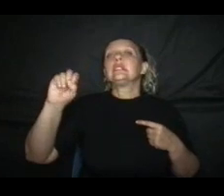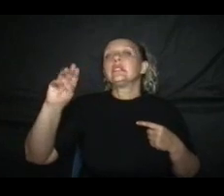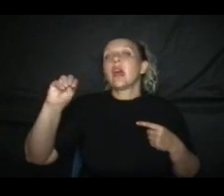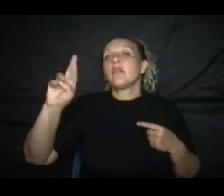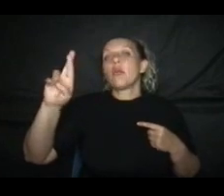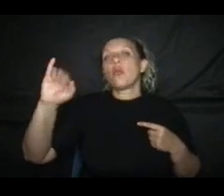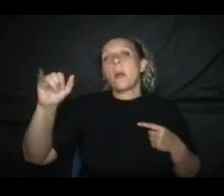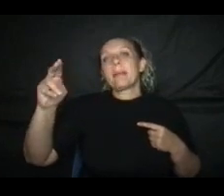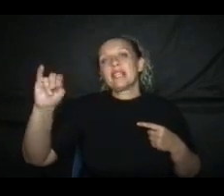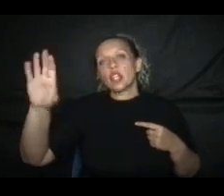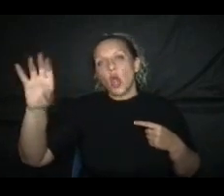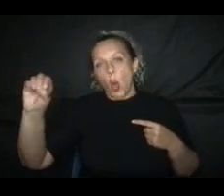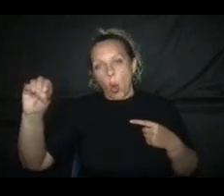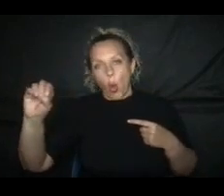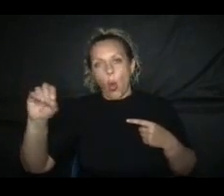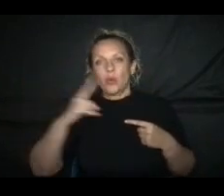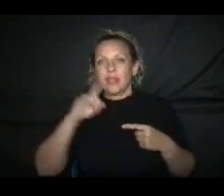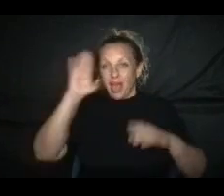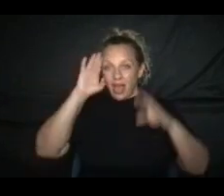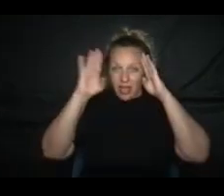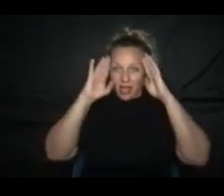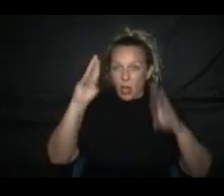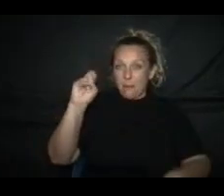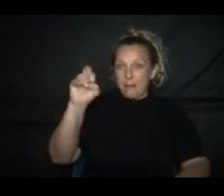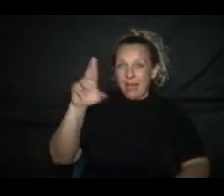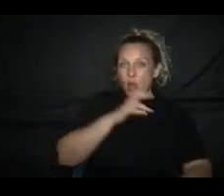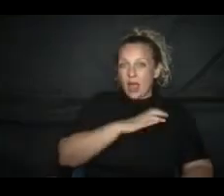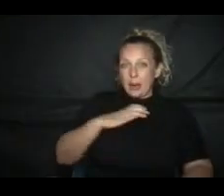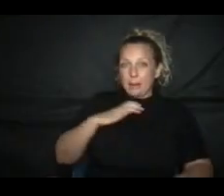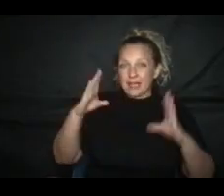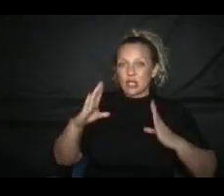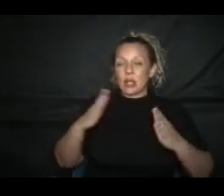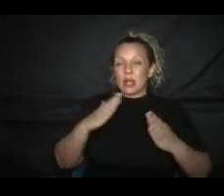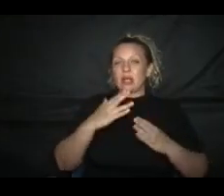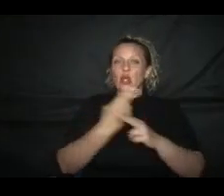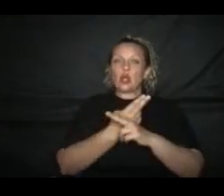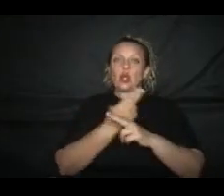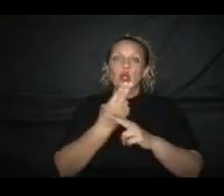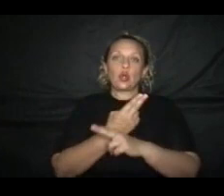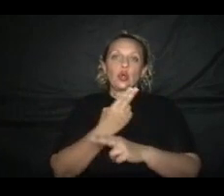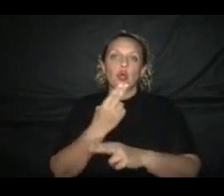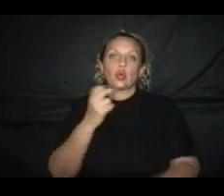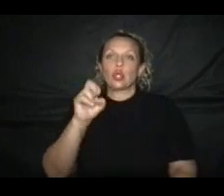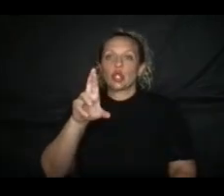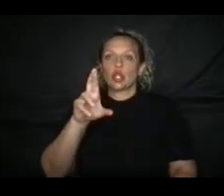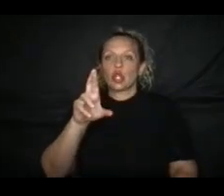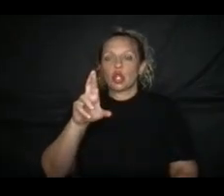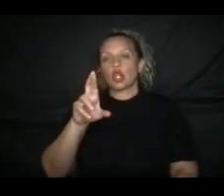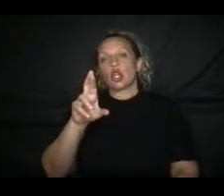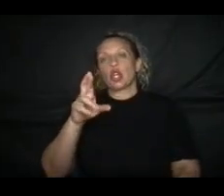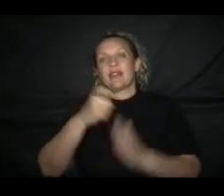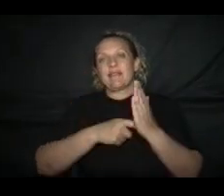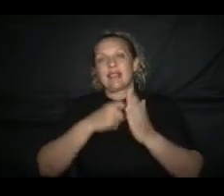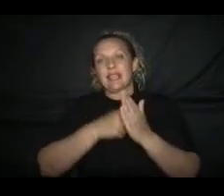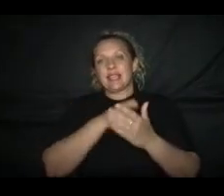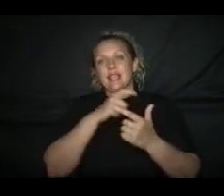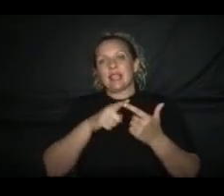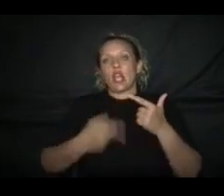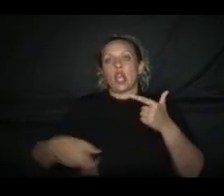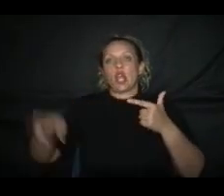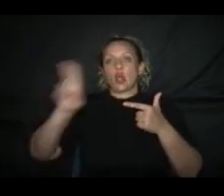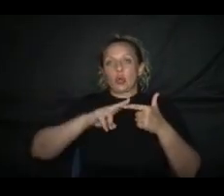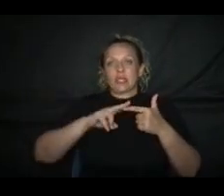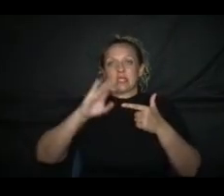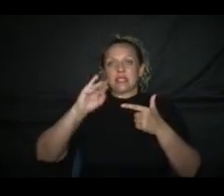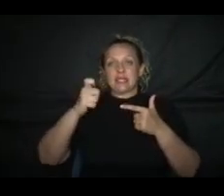message is, hello, Mayor and Commissioners. Please consider user fees. Increasing gas tax, lobby the county